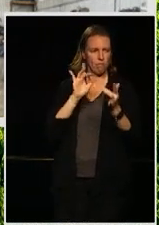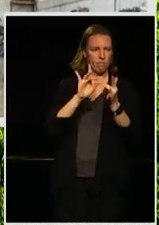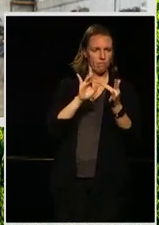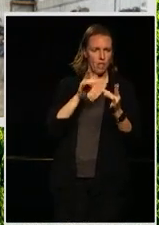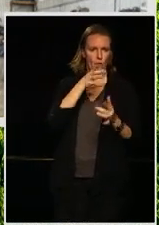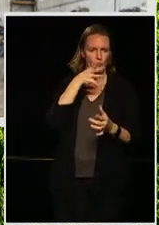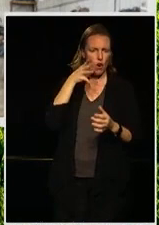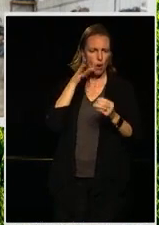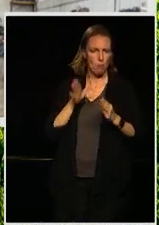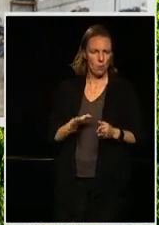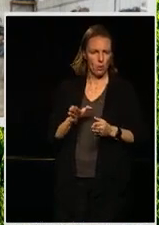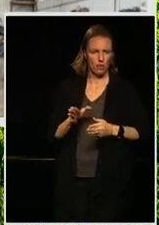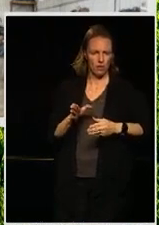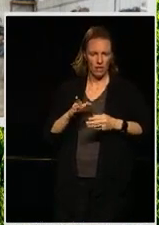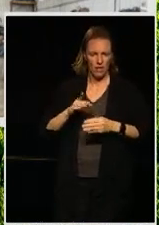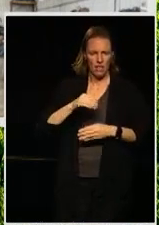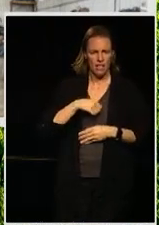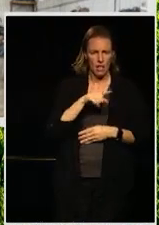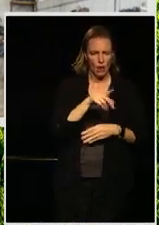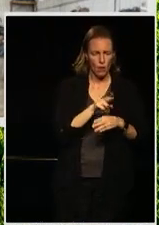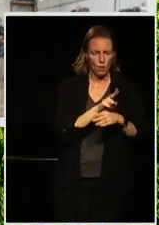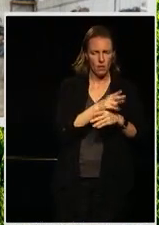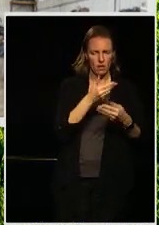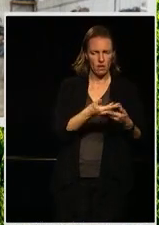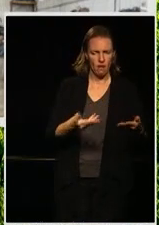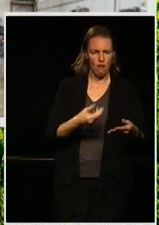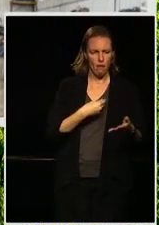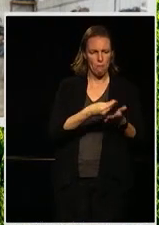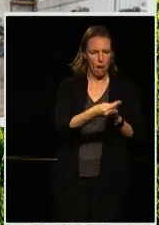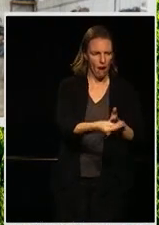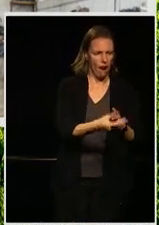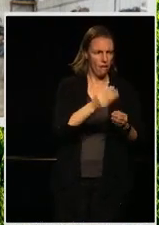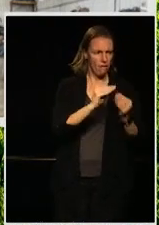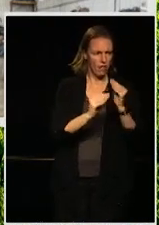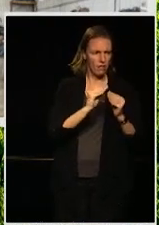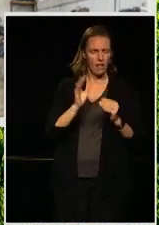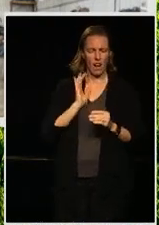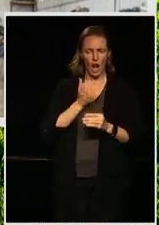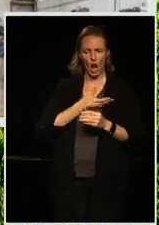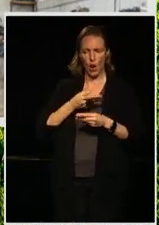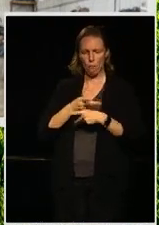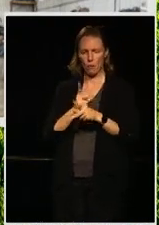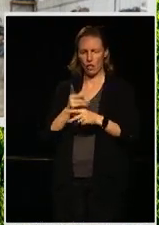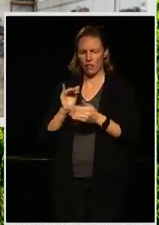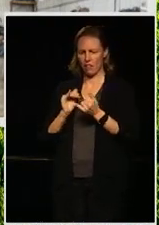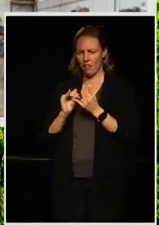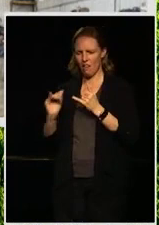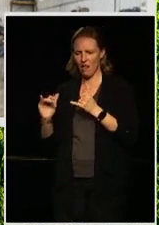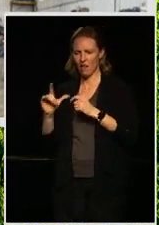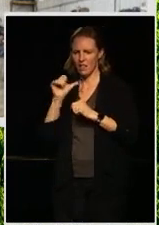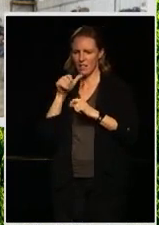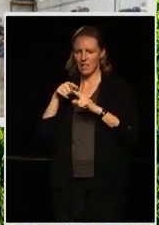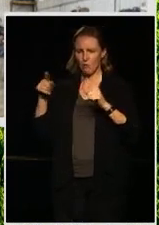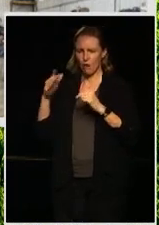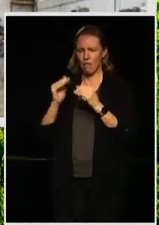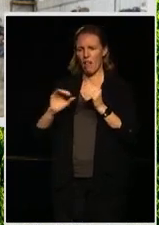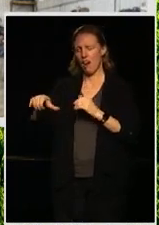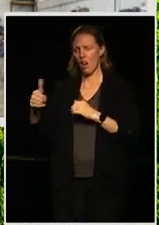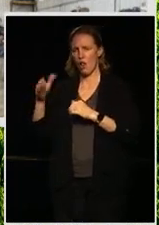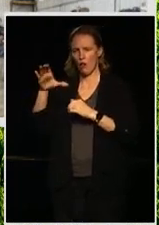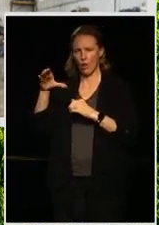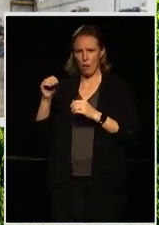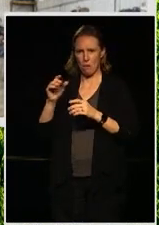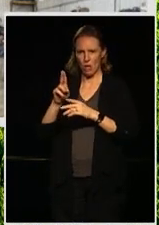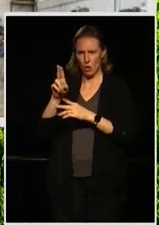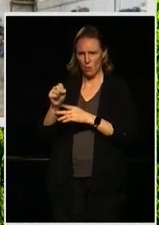farmers, buy the used stuff, fix it, and set up my production line. Our production line is not the same as any other company in the US, at